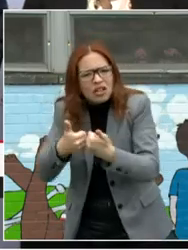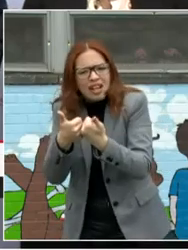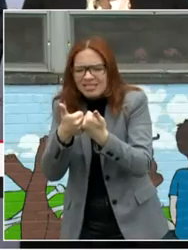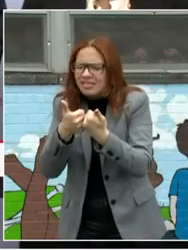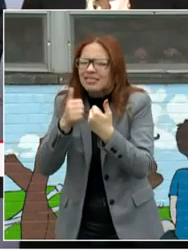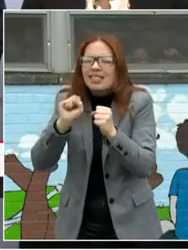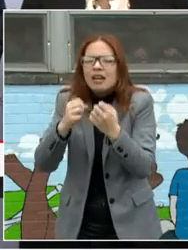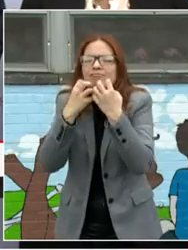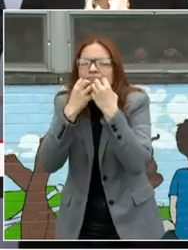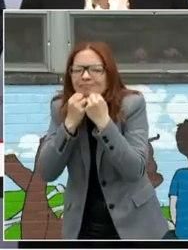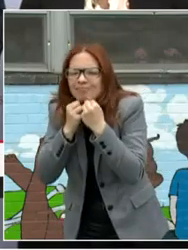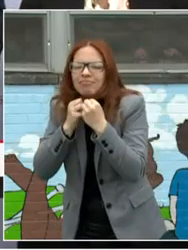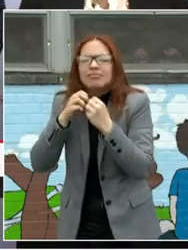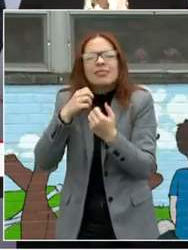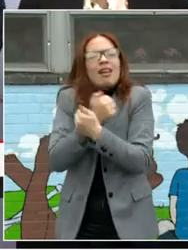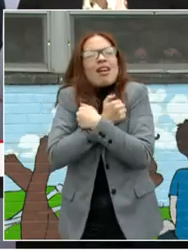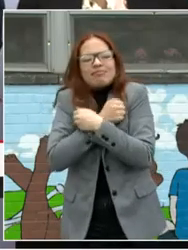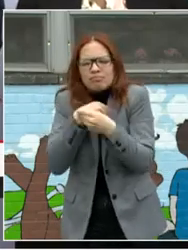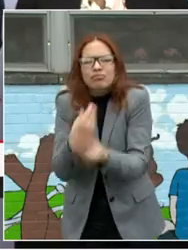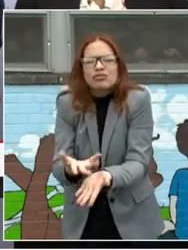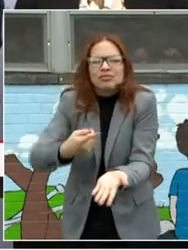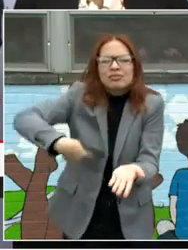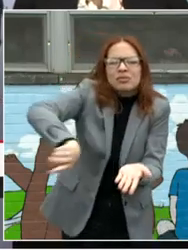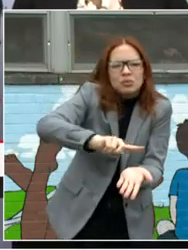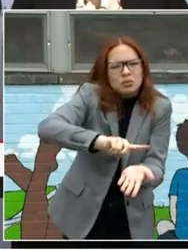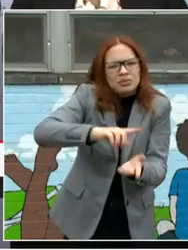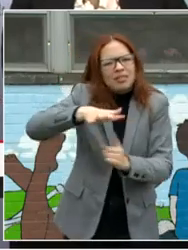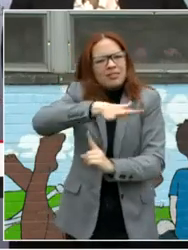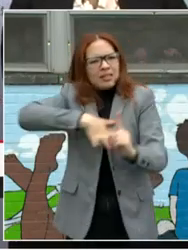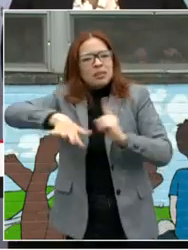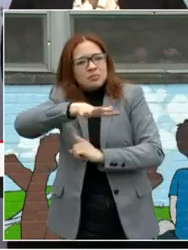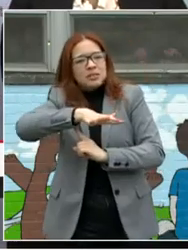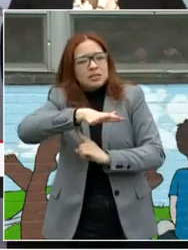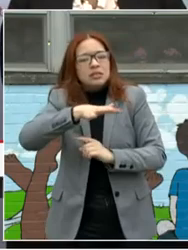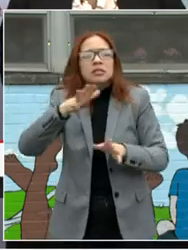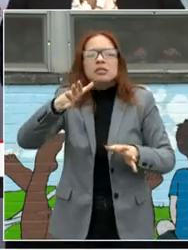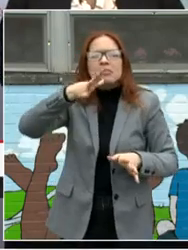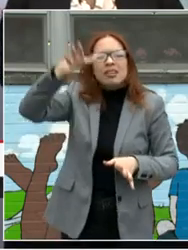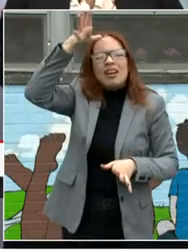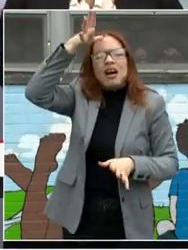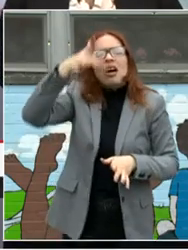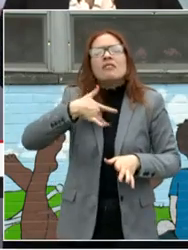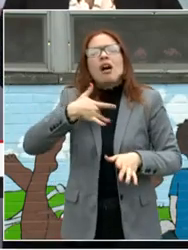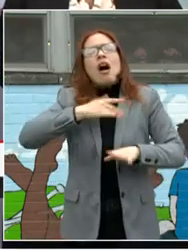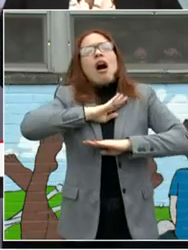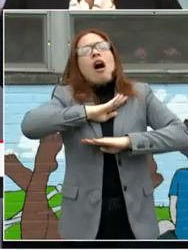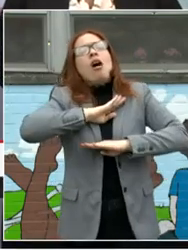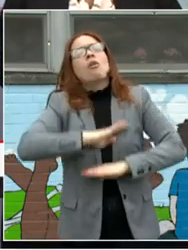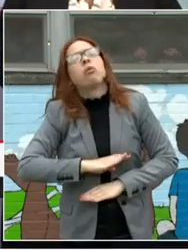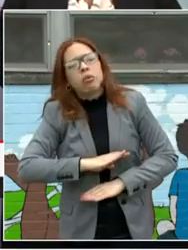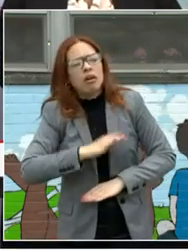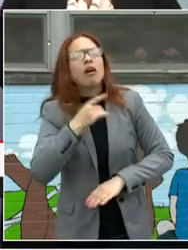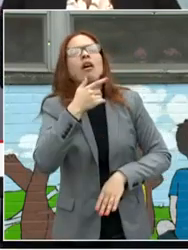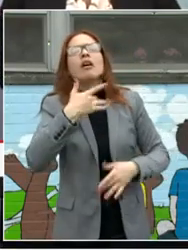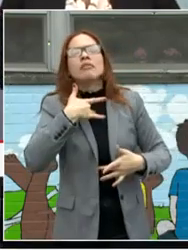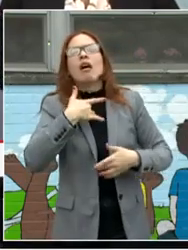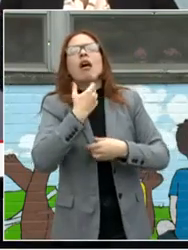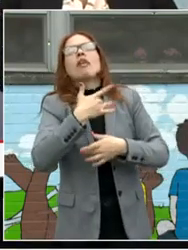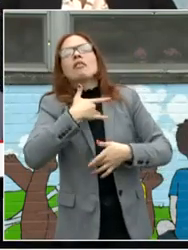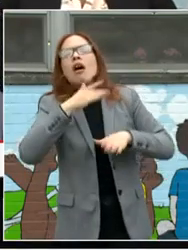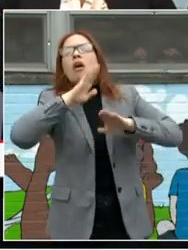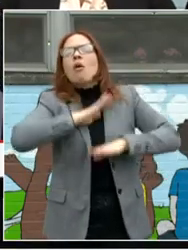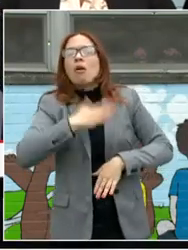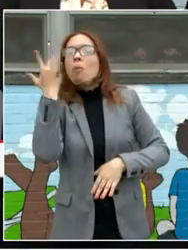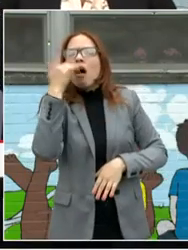environment, which gives their parents peace of mind so that they can go about their